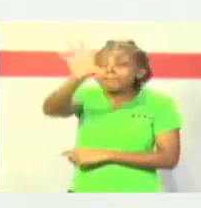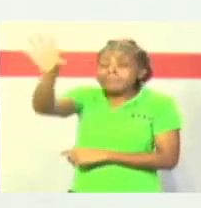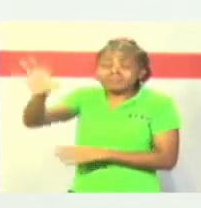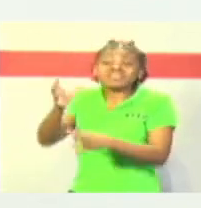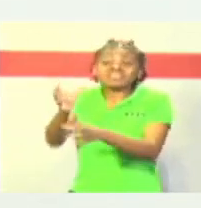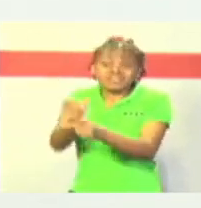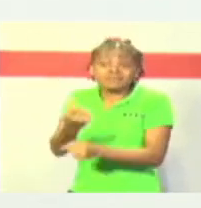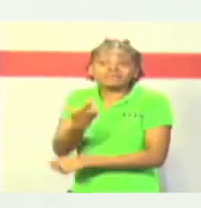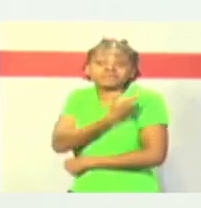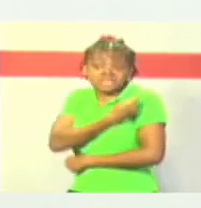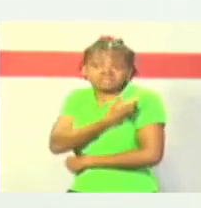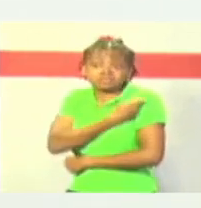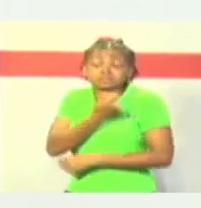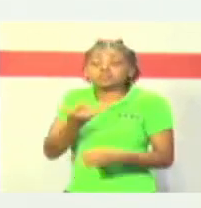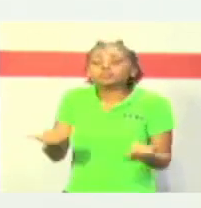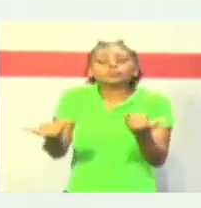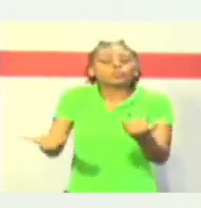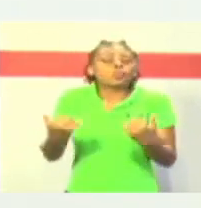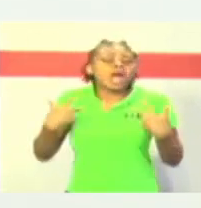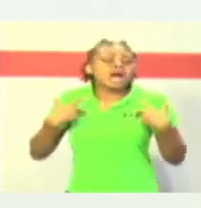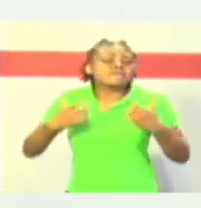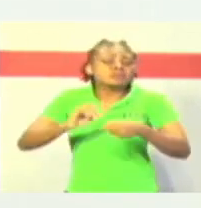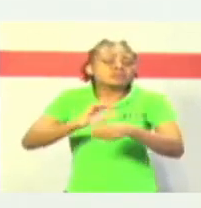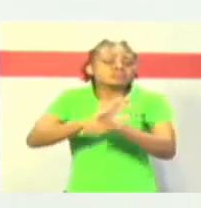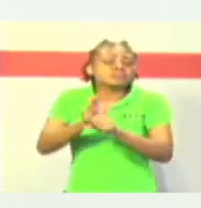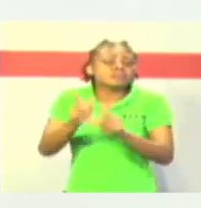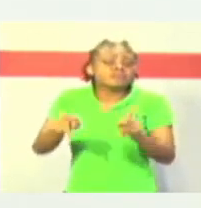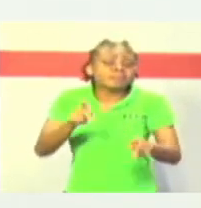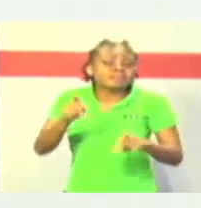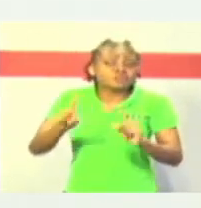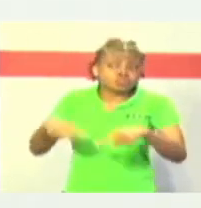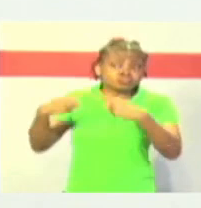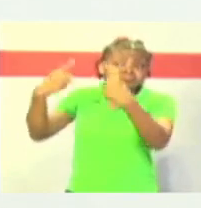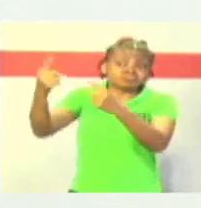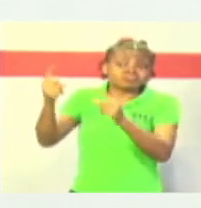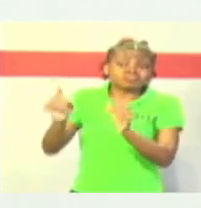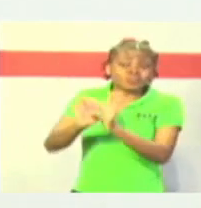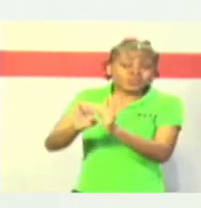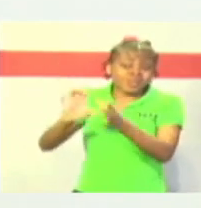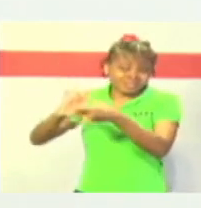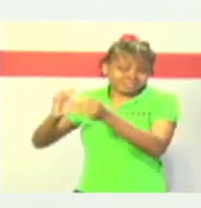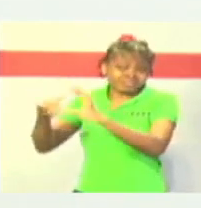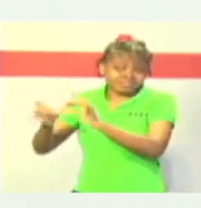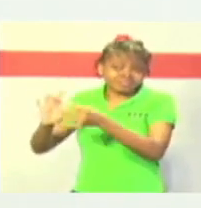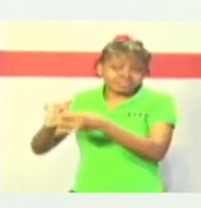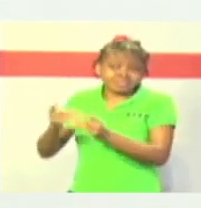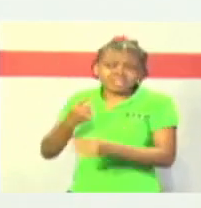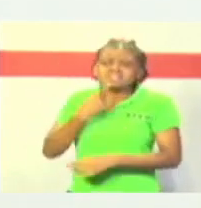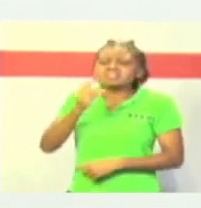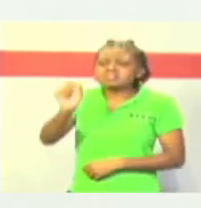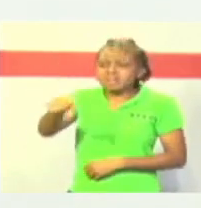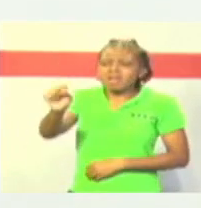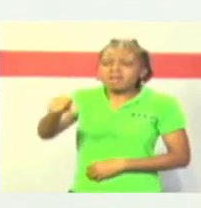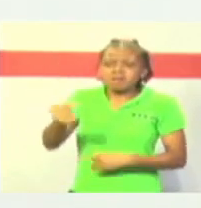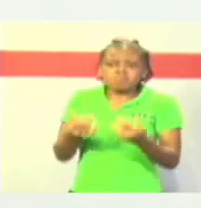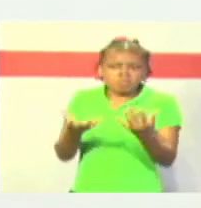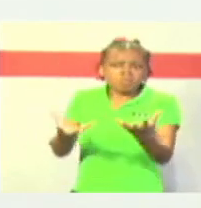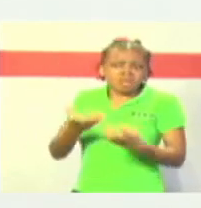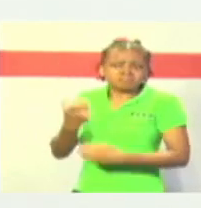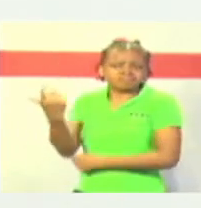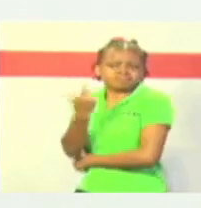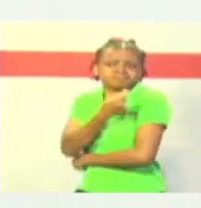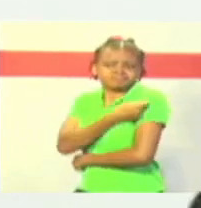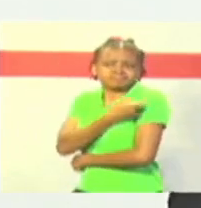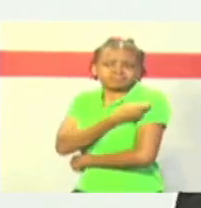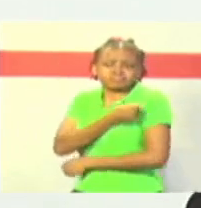and representing the country national teams with regards to special requests for vaccination. There have been some requests to operate